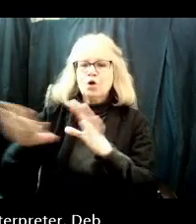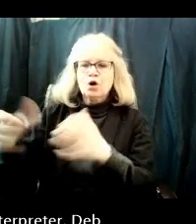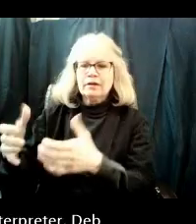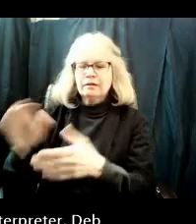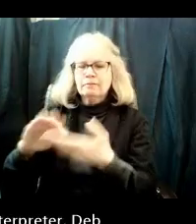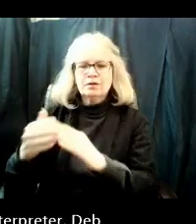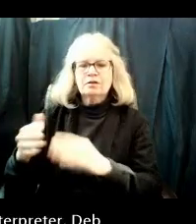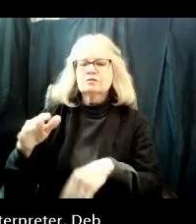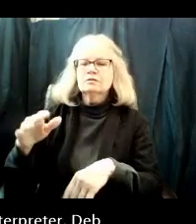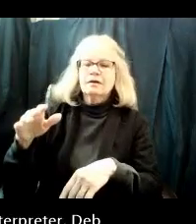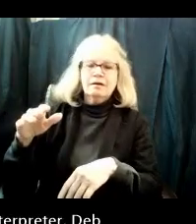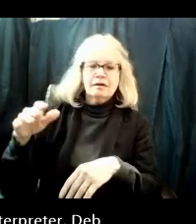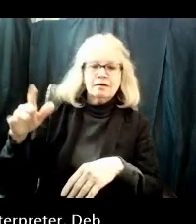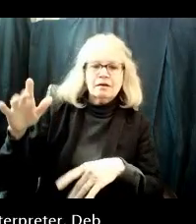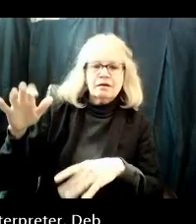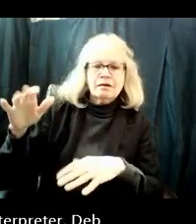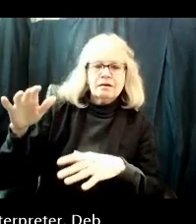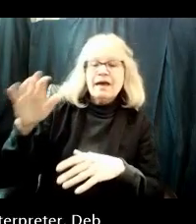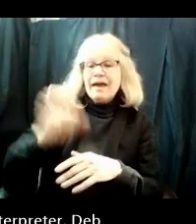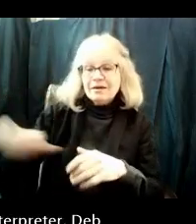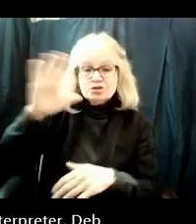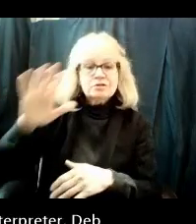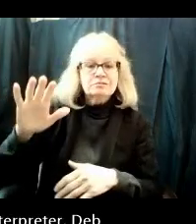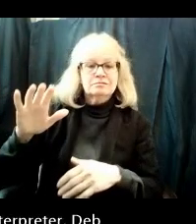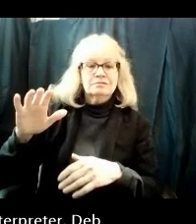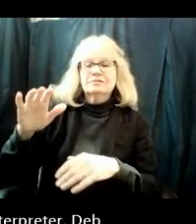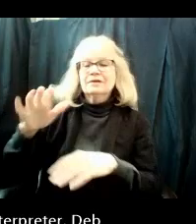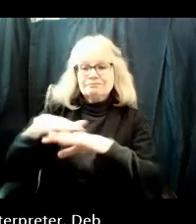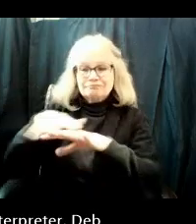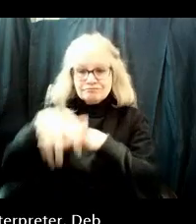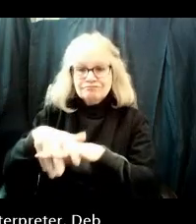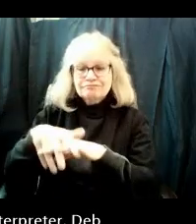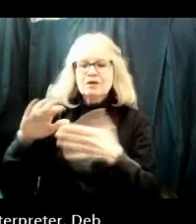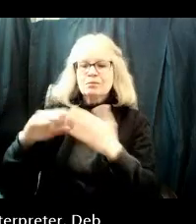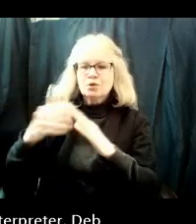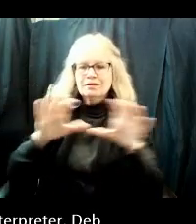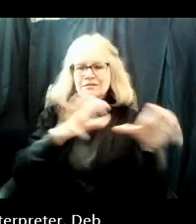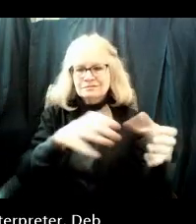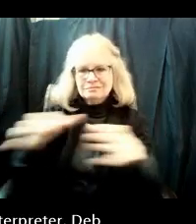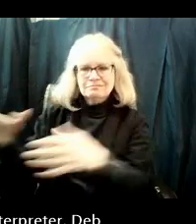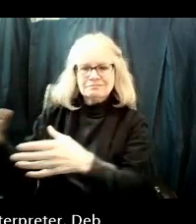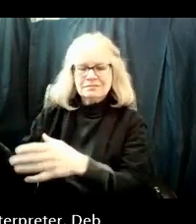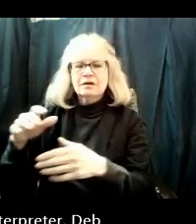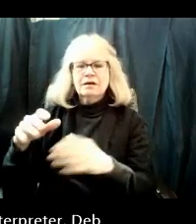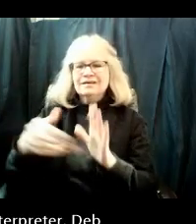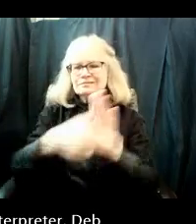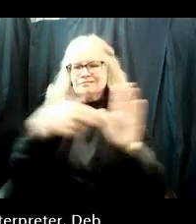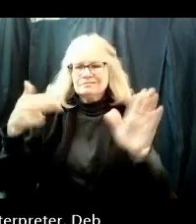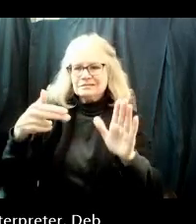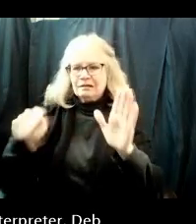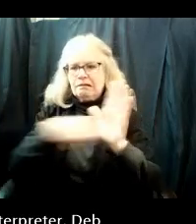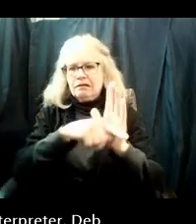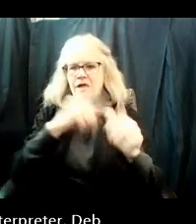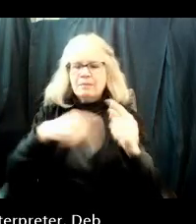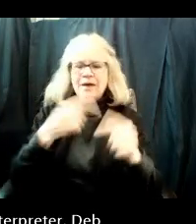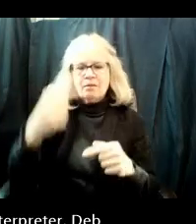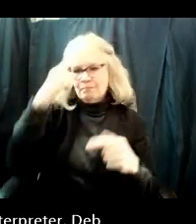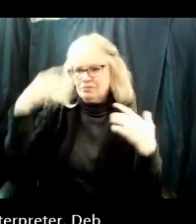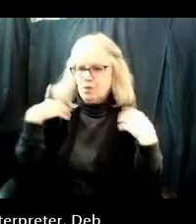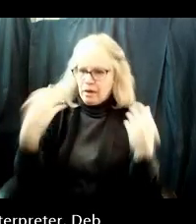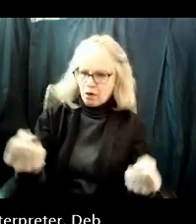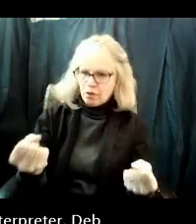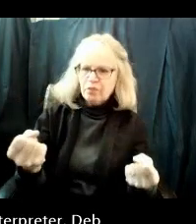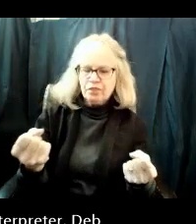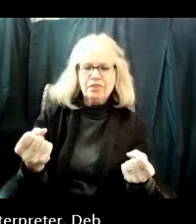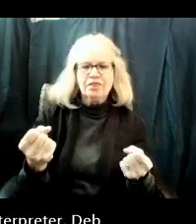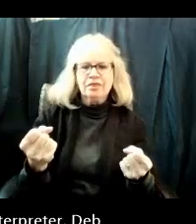Indigenous communities, this significant stigma that exists in our communities about what mental health is. And we could talk about the historical beginnings